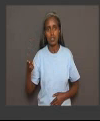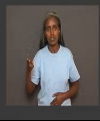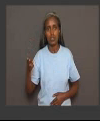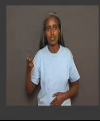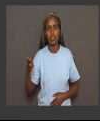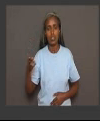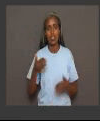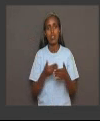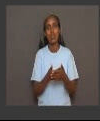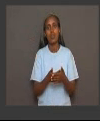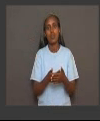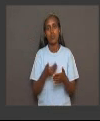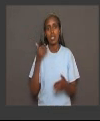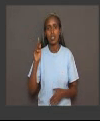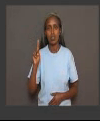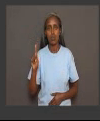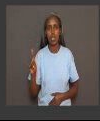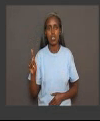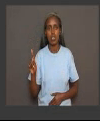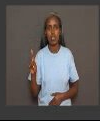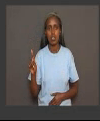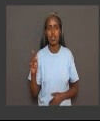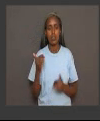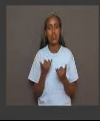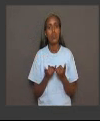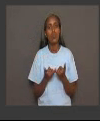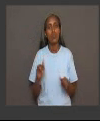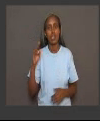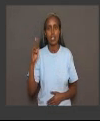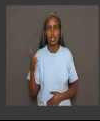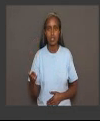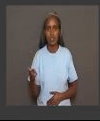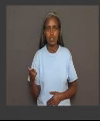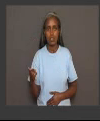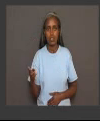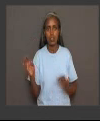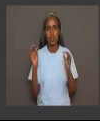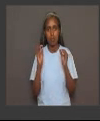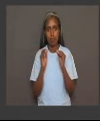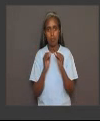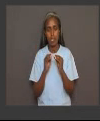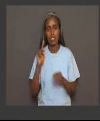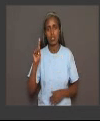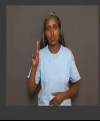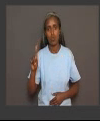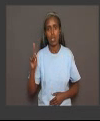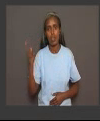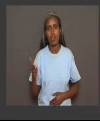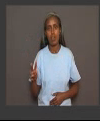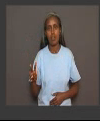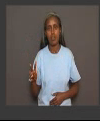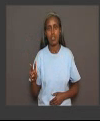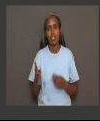h minus 1 over h plus